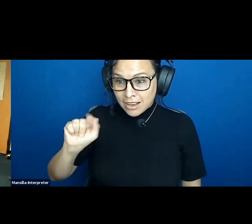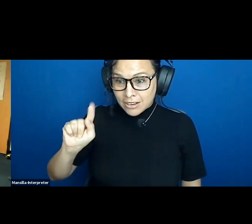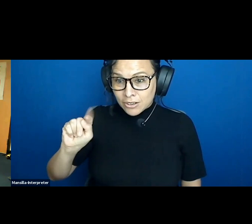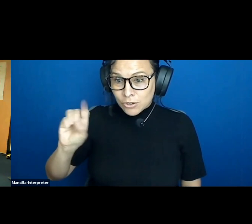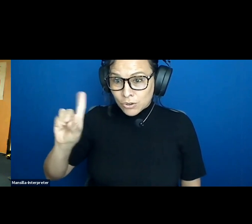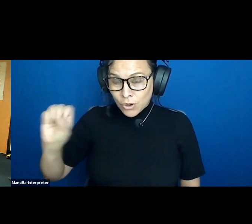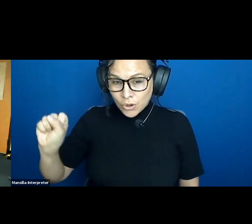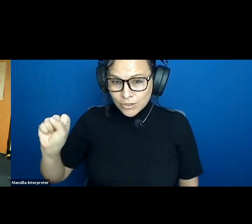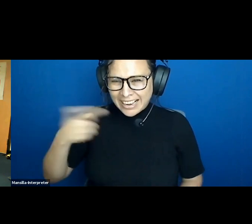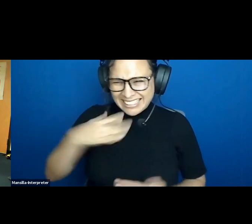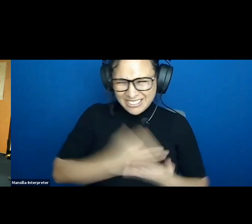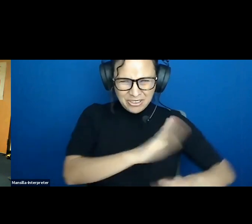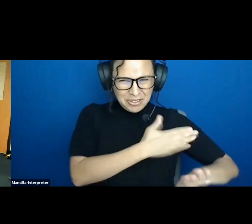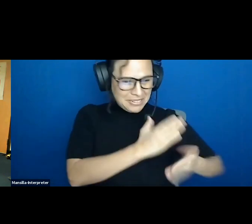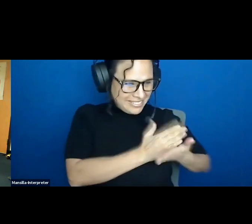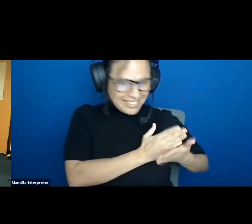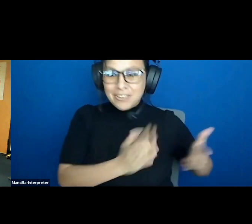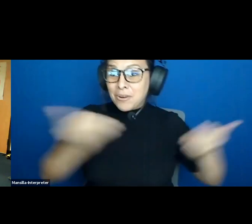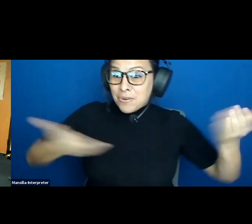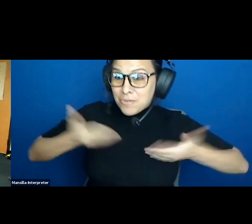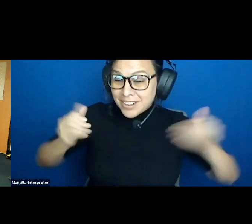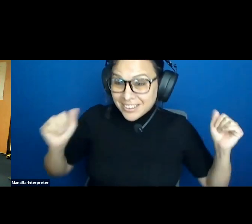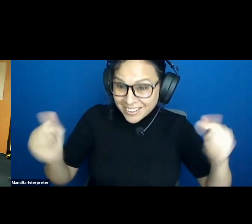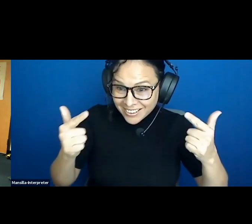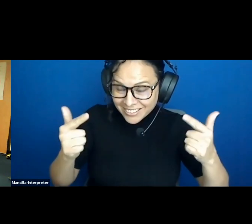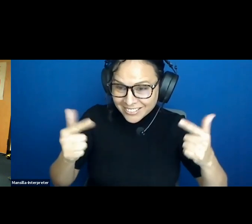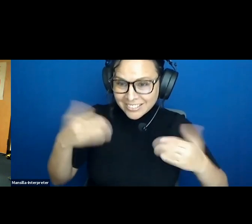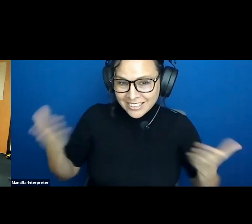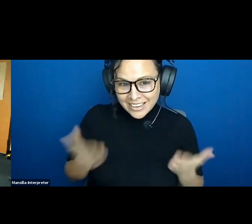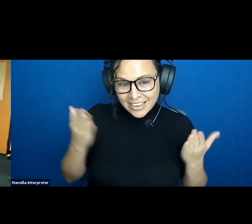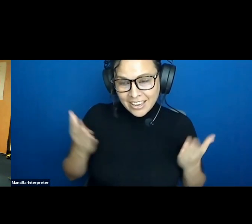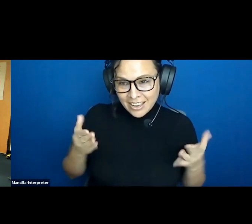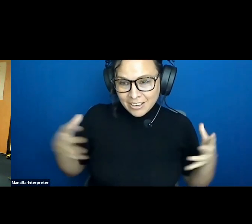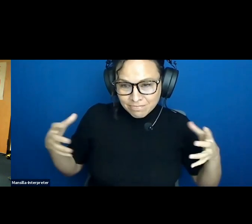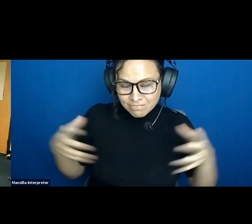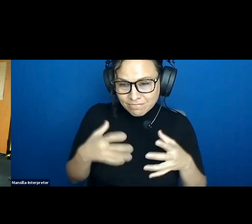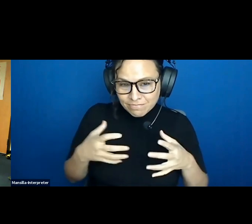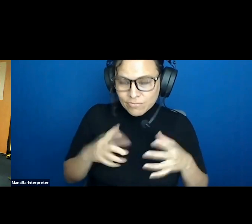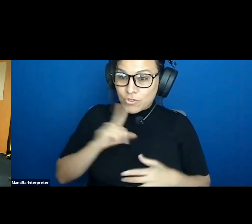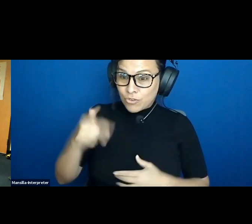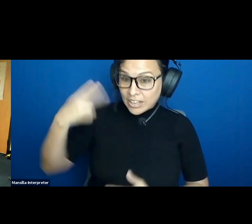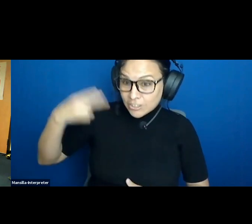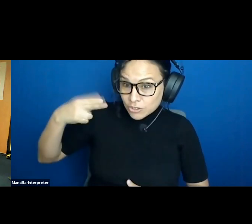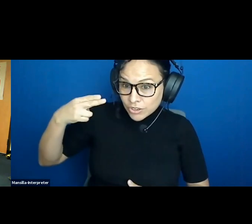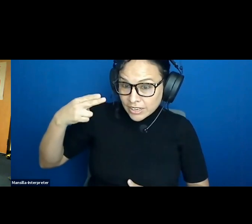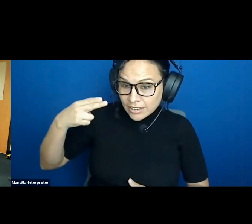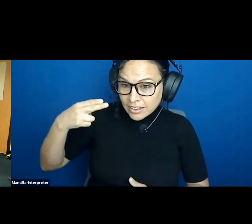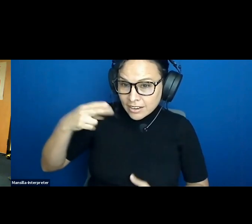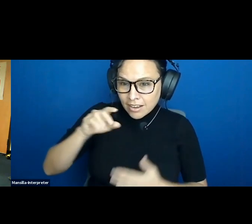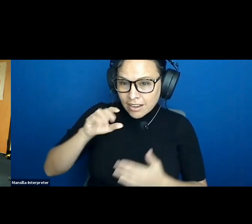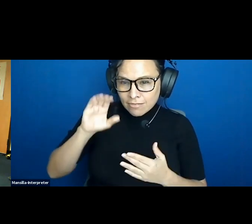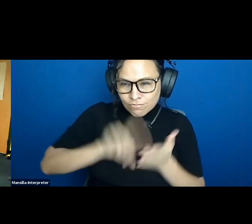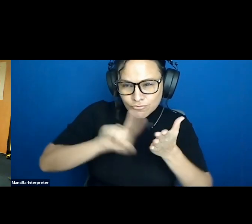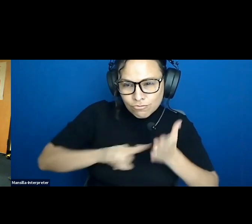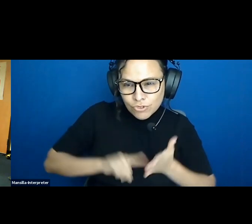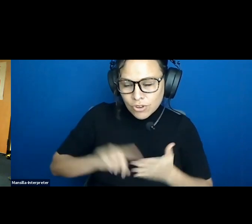Here, I need to stop the music. Welcome. Welcome, everyone, to Retrieving the Real History, exploring the Margaret